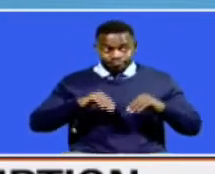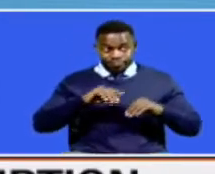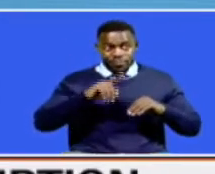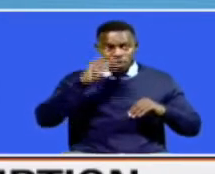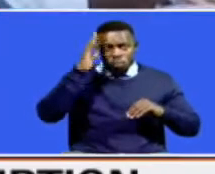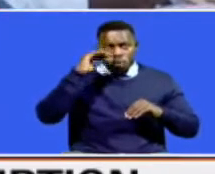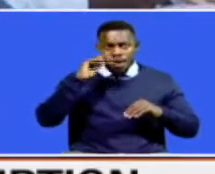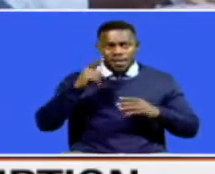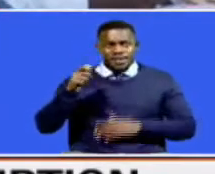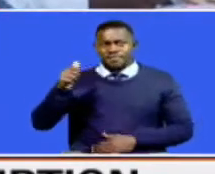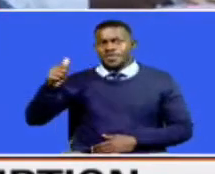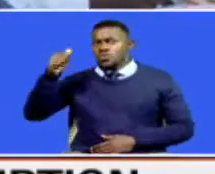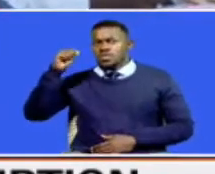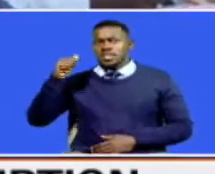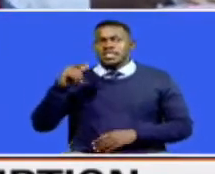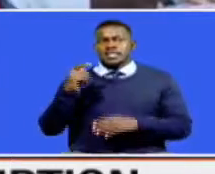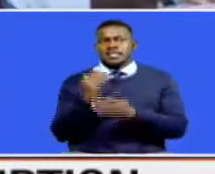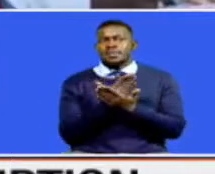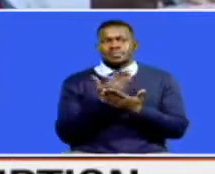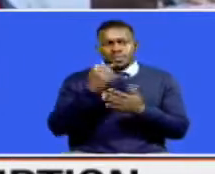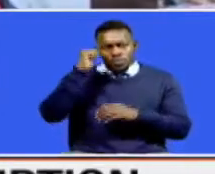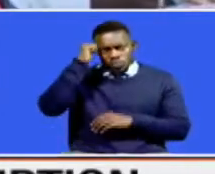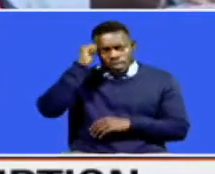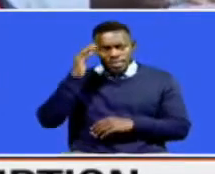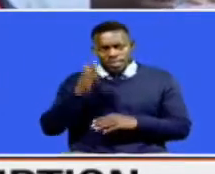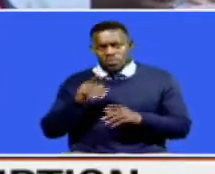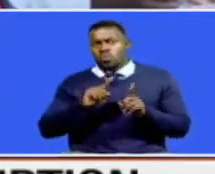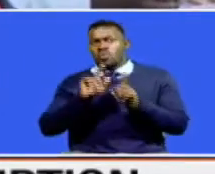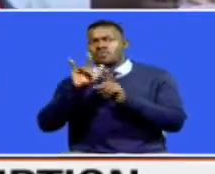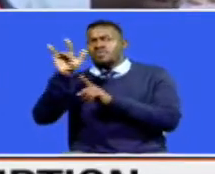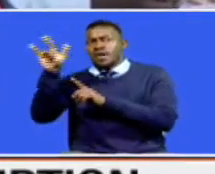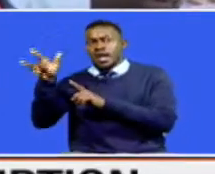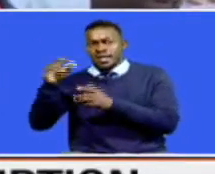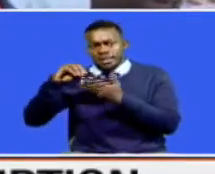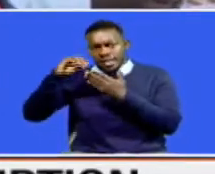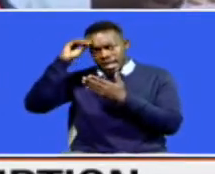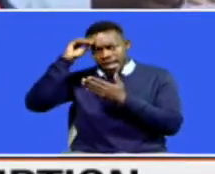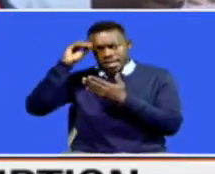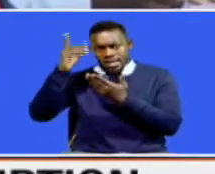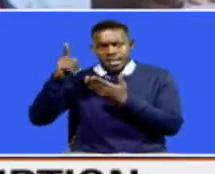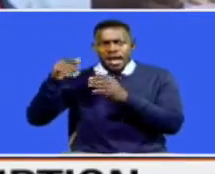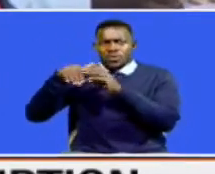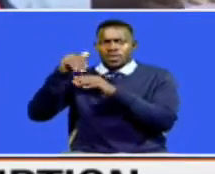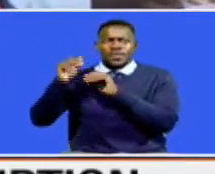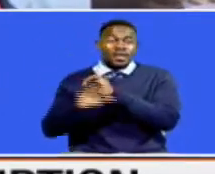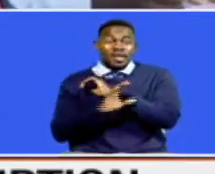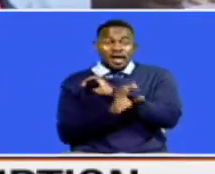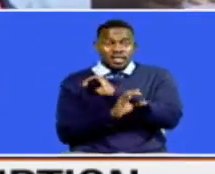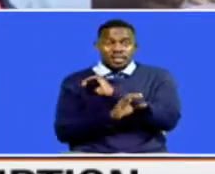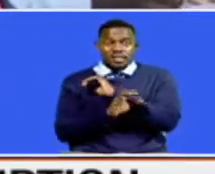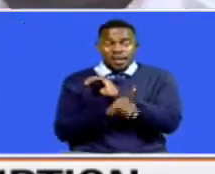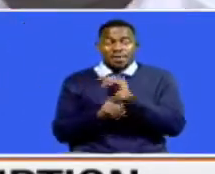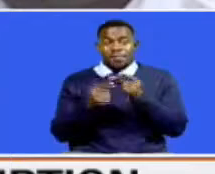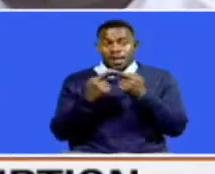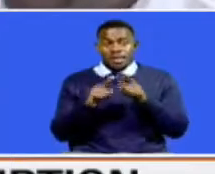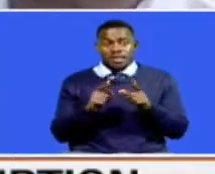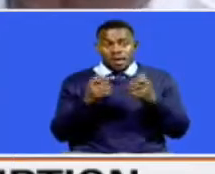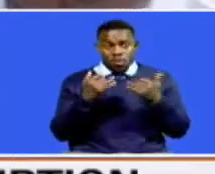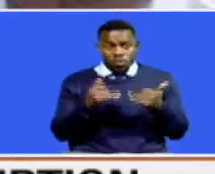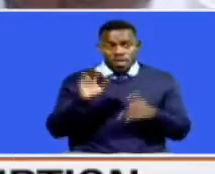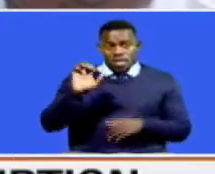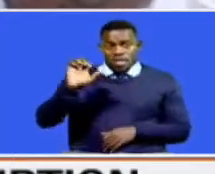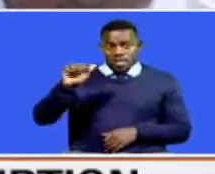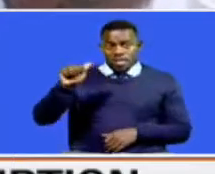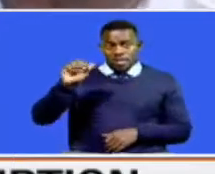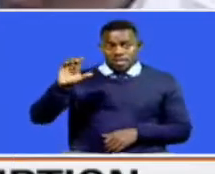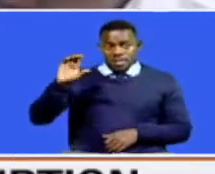despite making payments. The commission, through its chief executive officer, Twalib Mbarak, says it already has a go-ahead from the office of the head